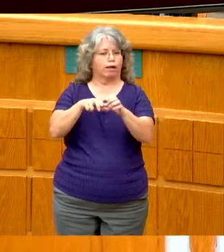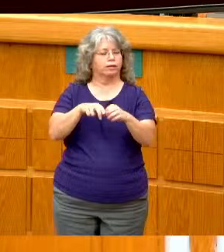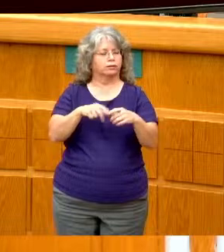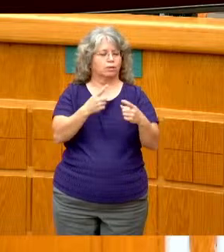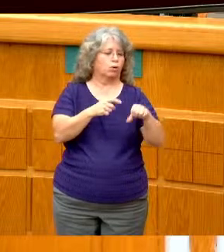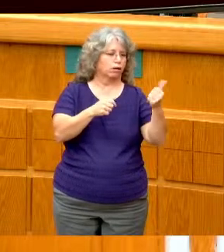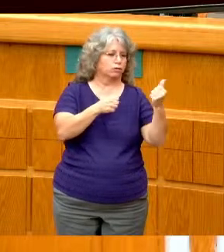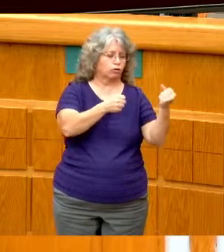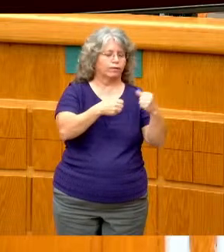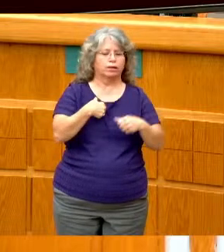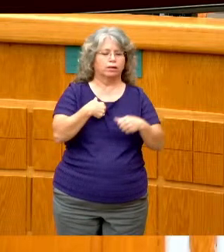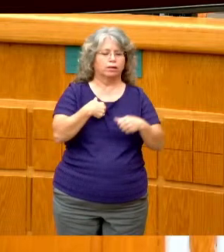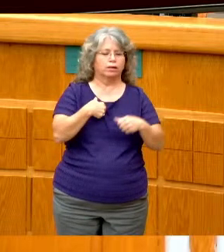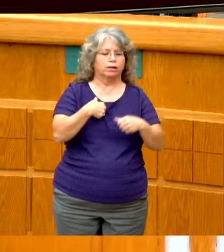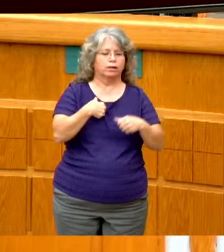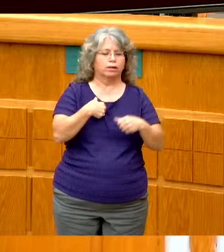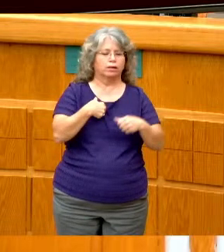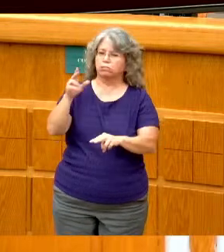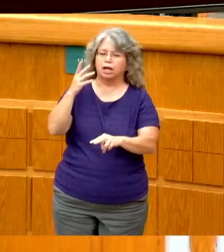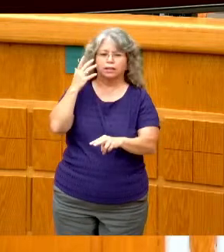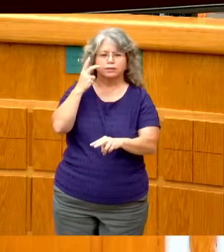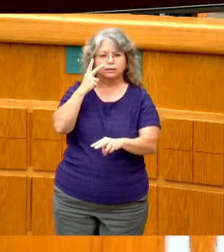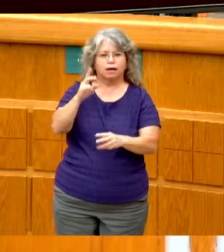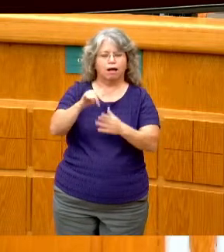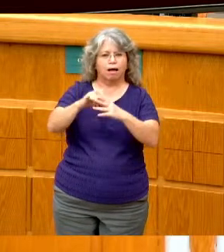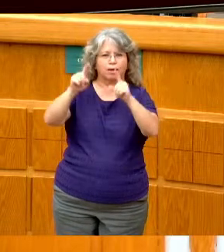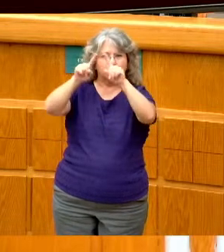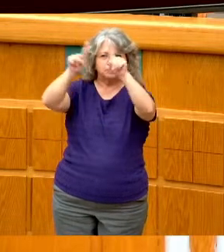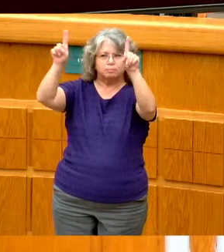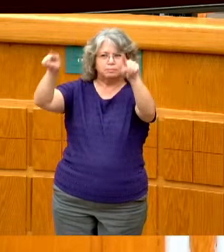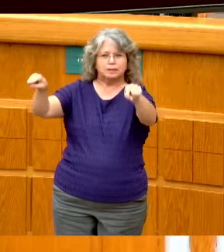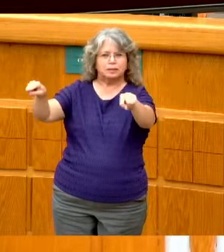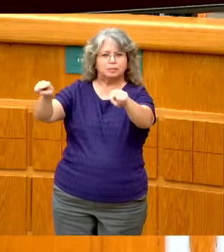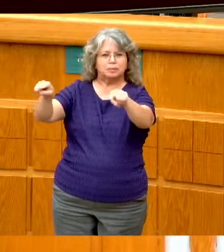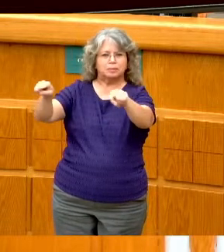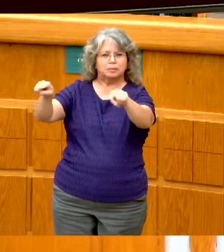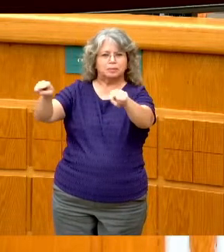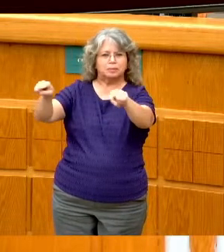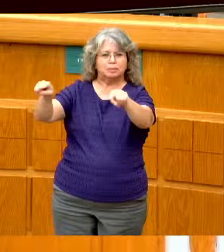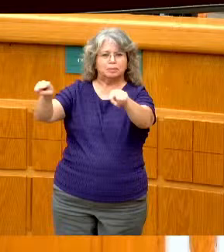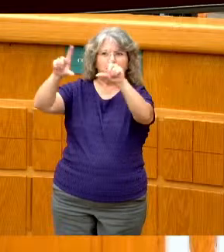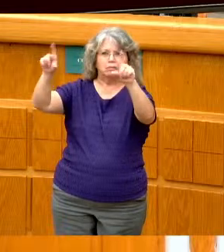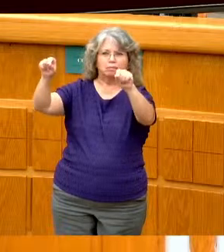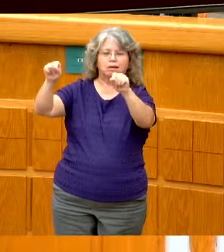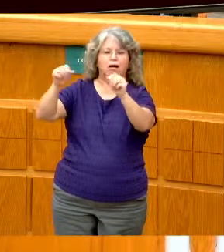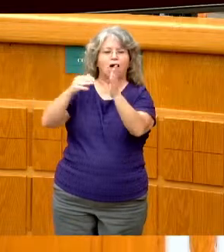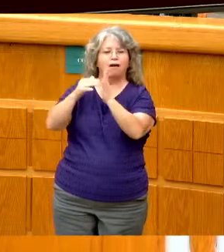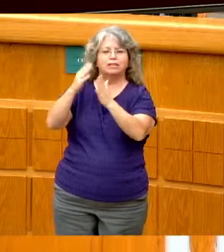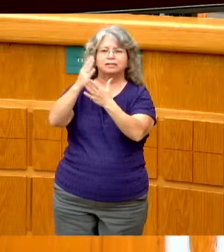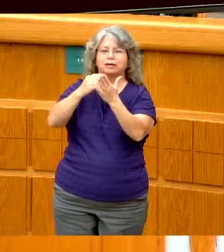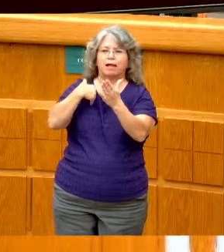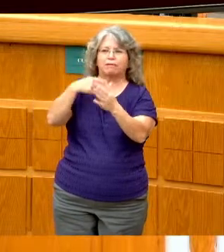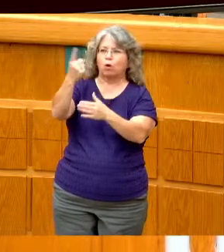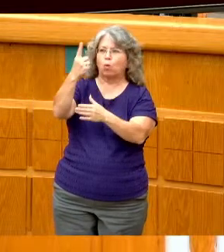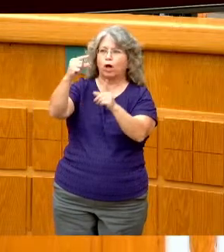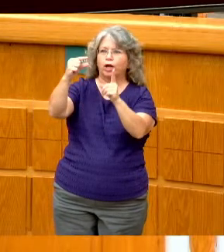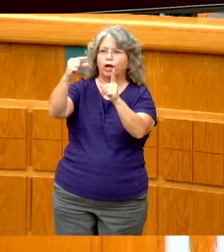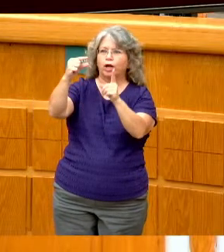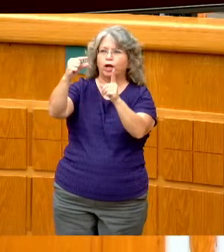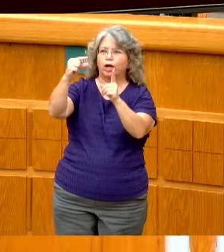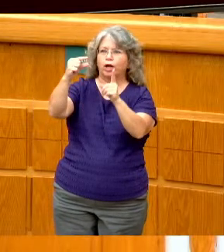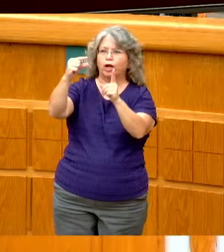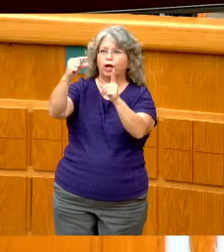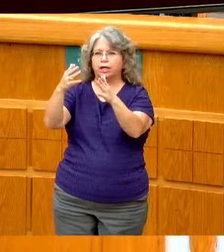billboard. And I've always loved these billboards. They just typically say one word, like